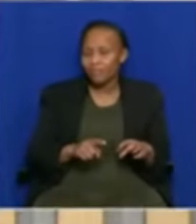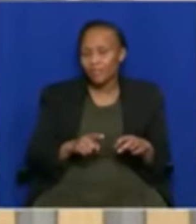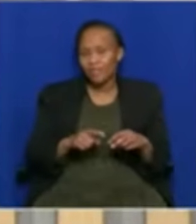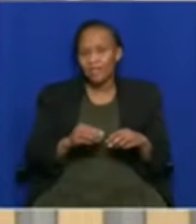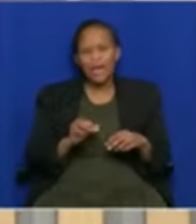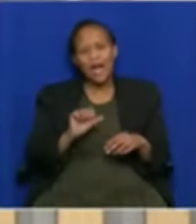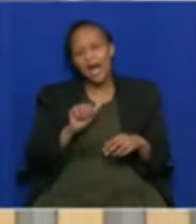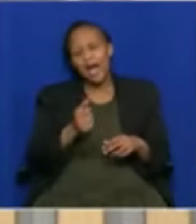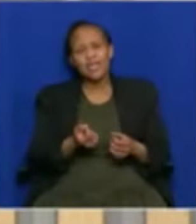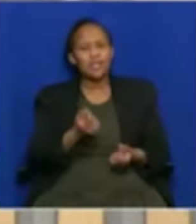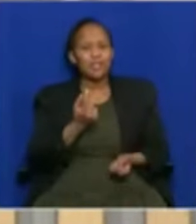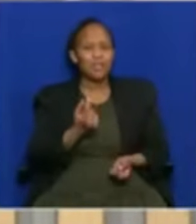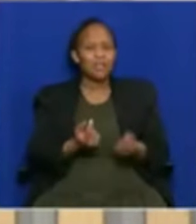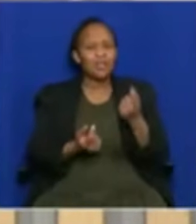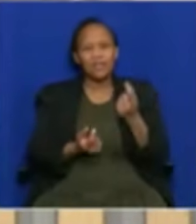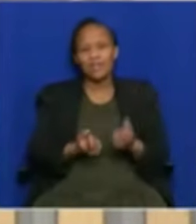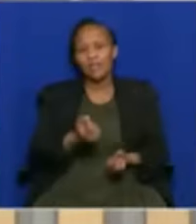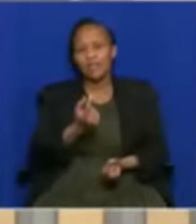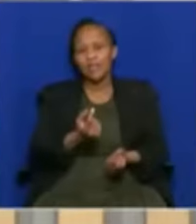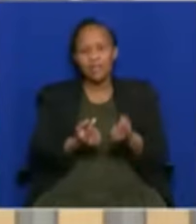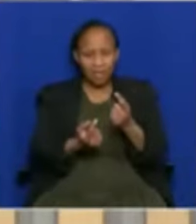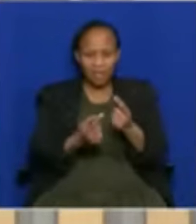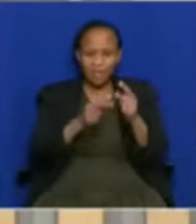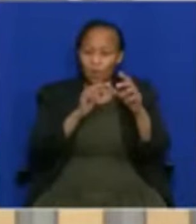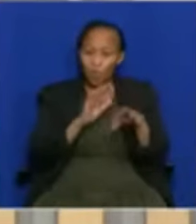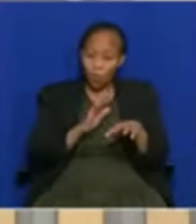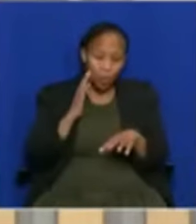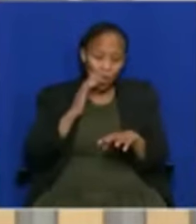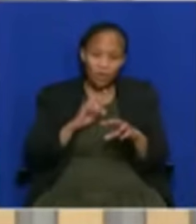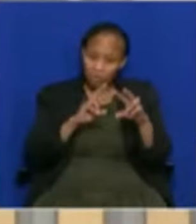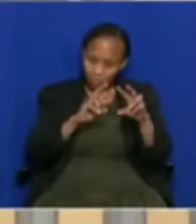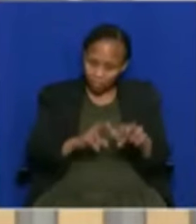So when you say, but no, you need an authorization now to